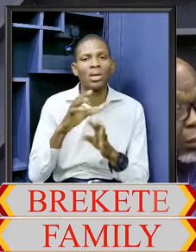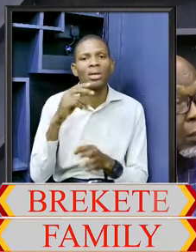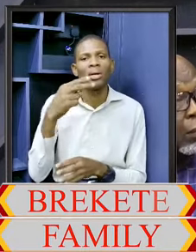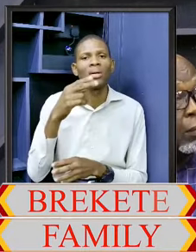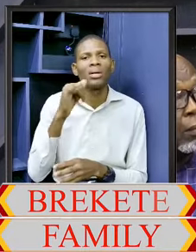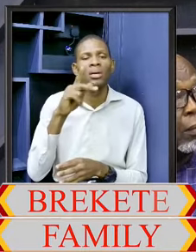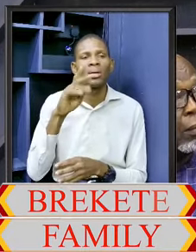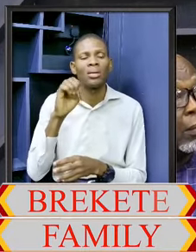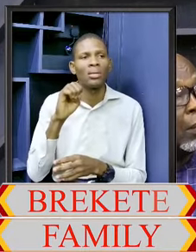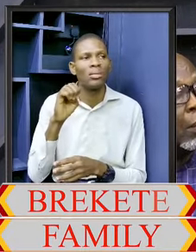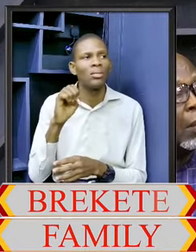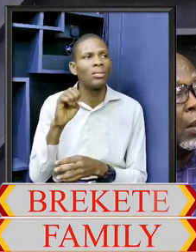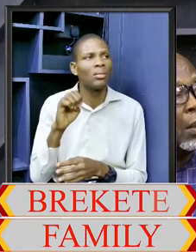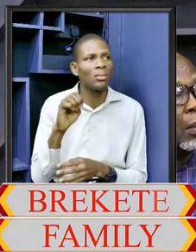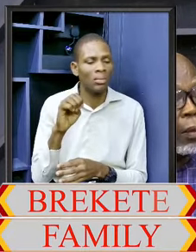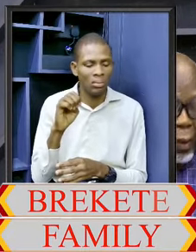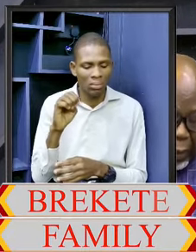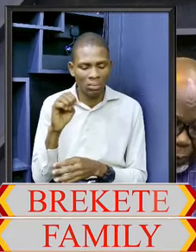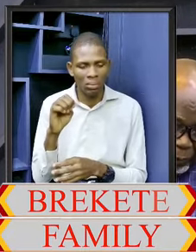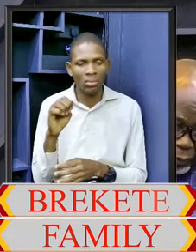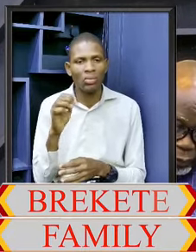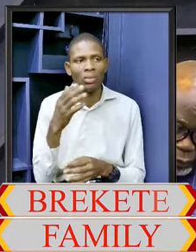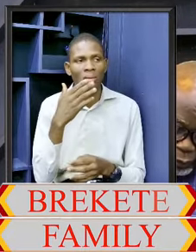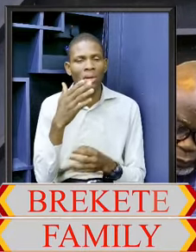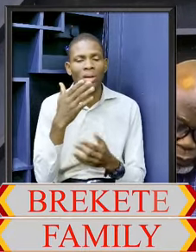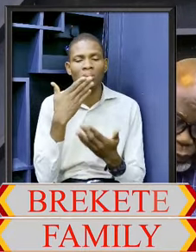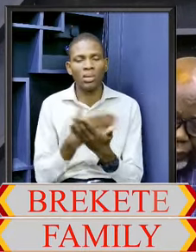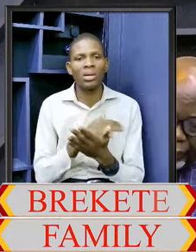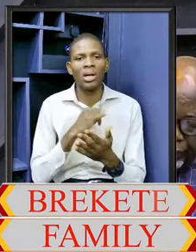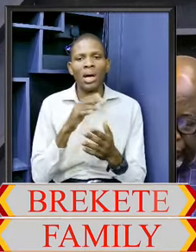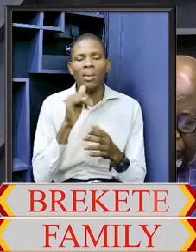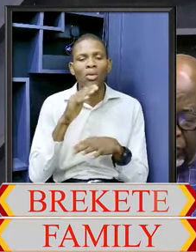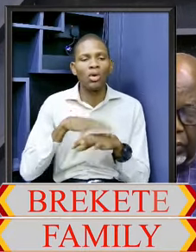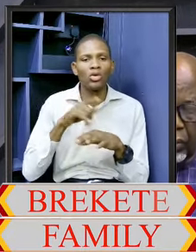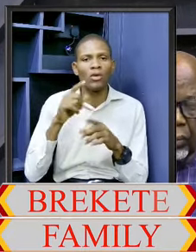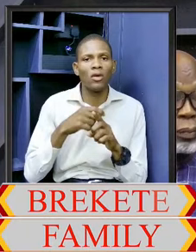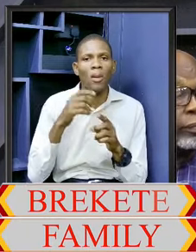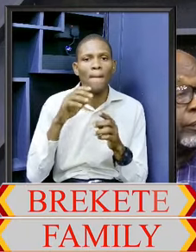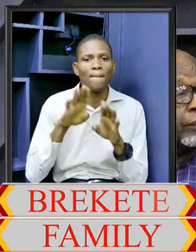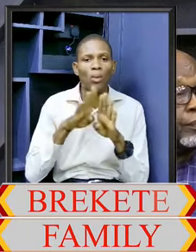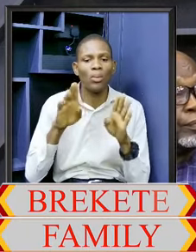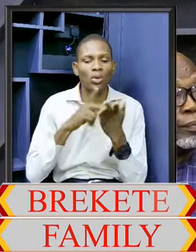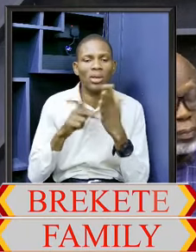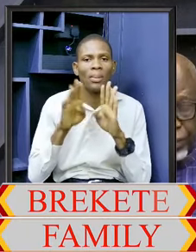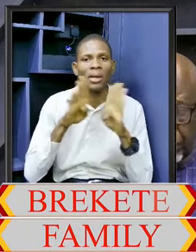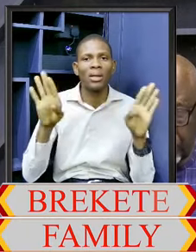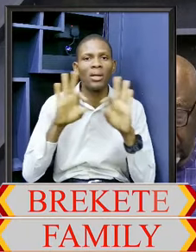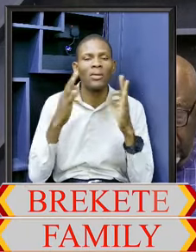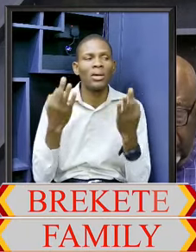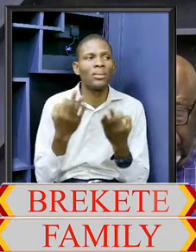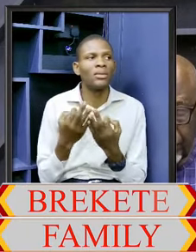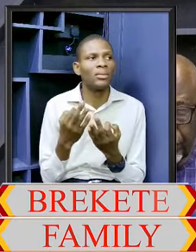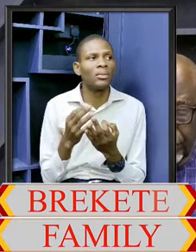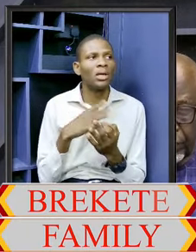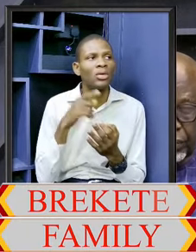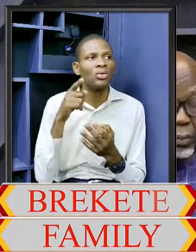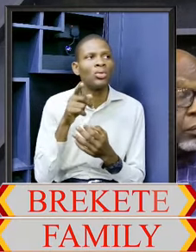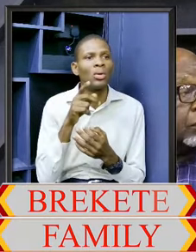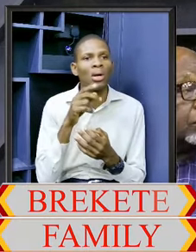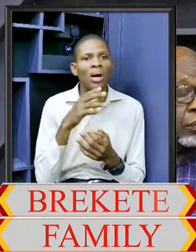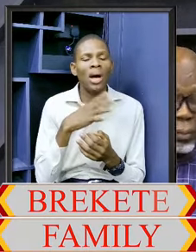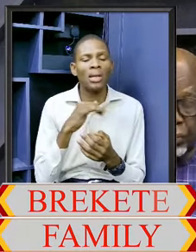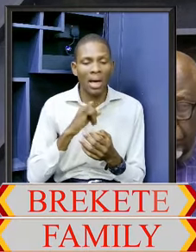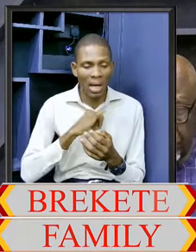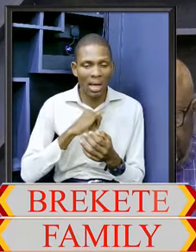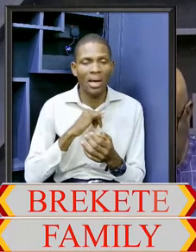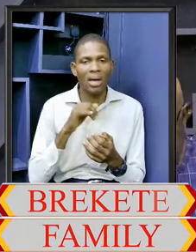Aaron. Okay, sir. Good morning, sir. Good morning. I they call you from the program Brekete Family. Yes, sir. And you and I,